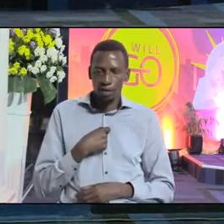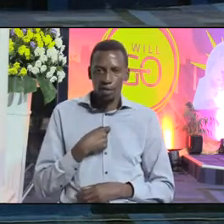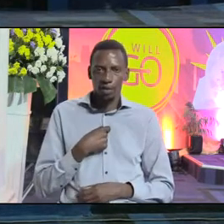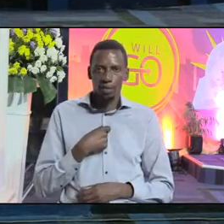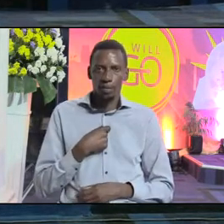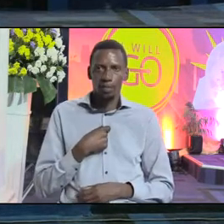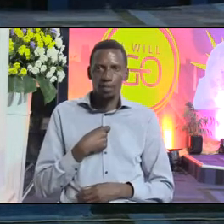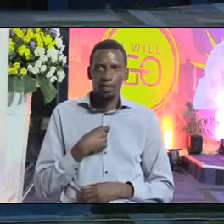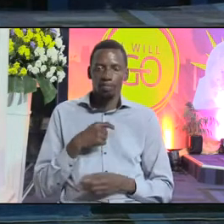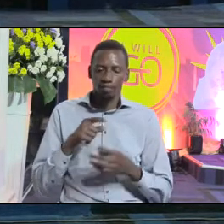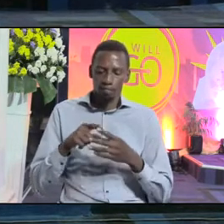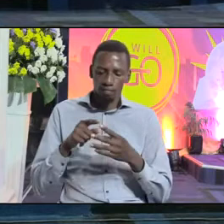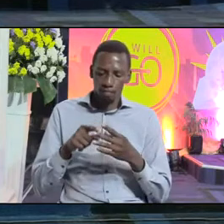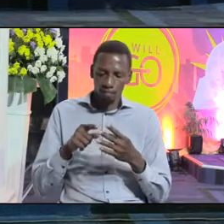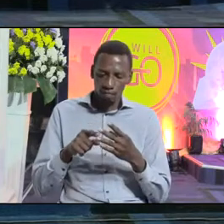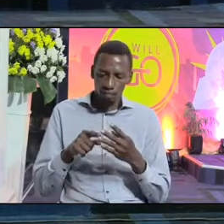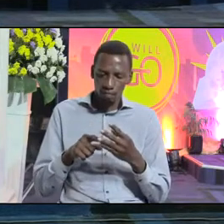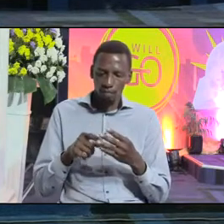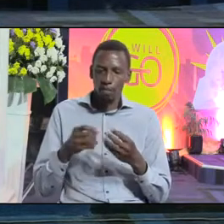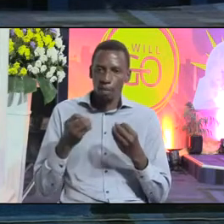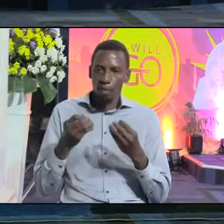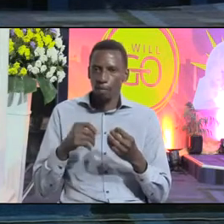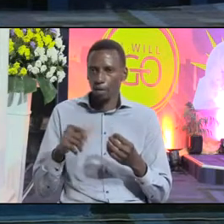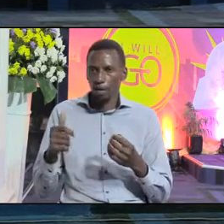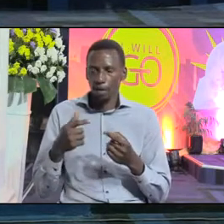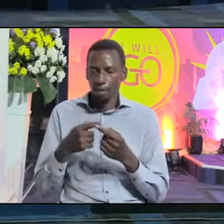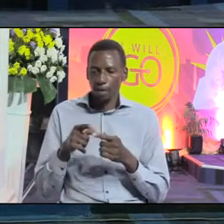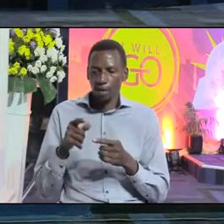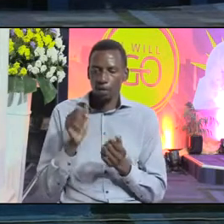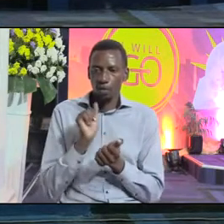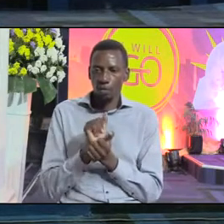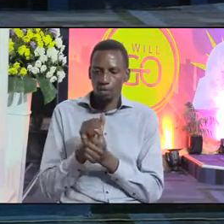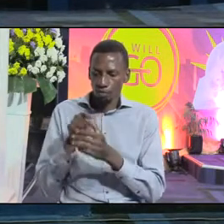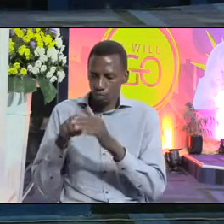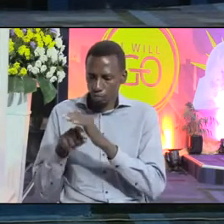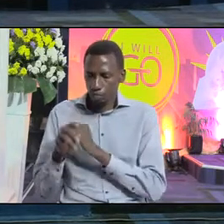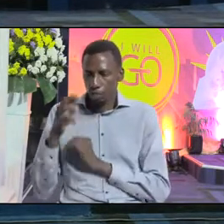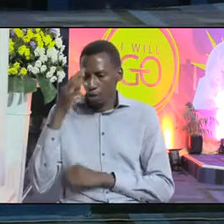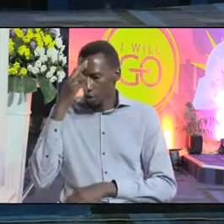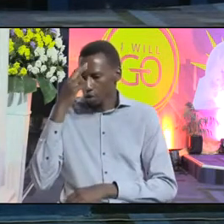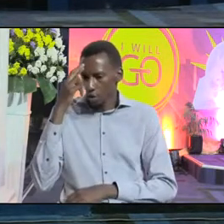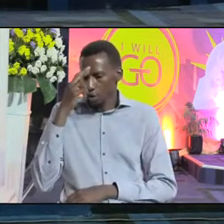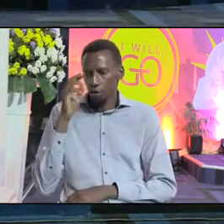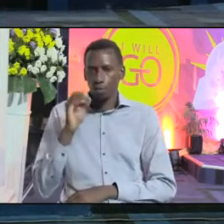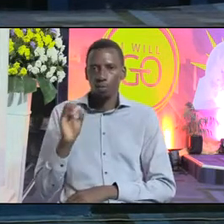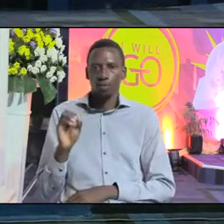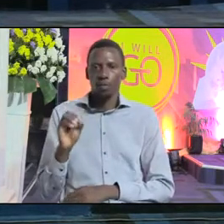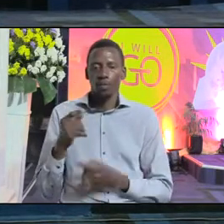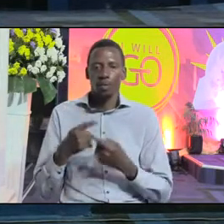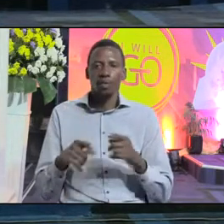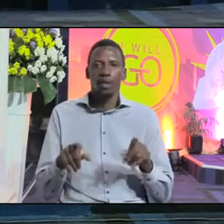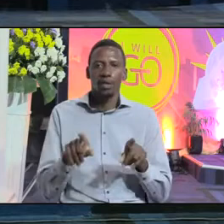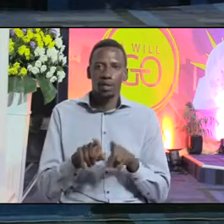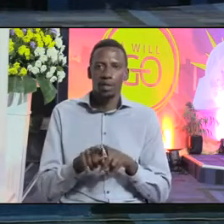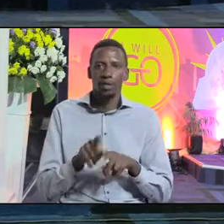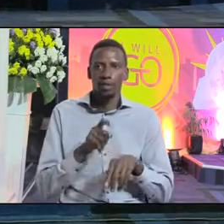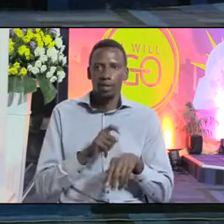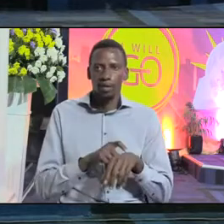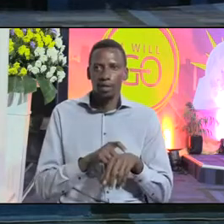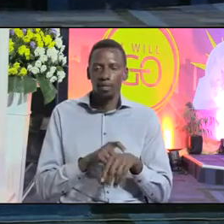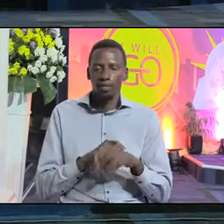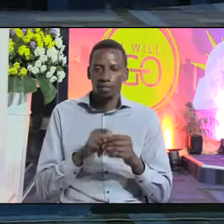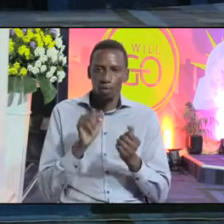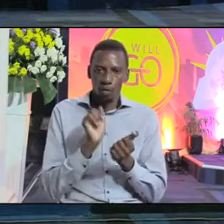Thessalonica and Colossae and some of the others, but he did not go to Rome. But at the same time,